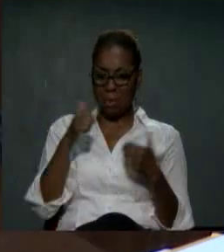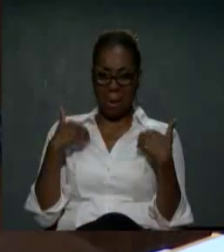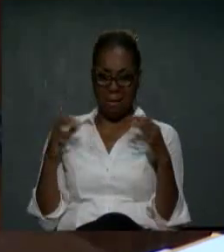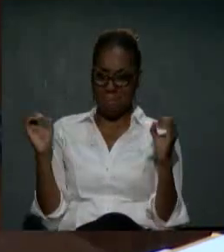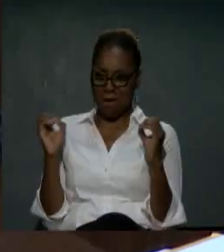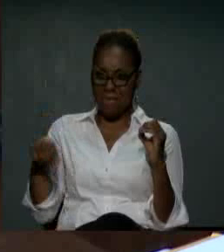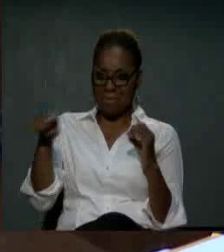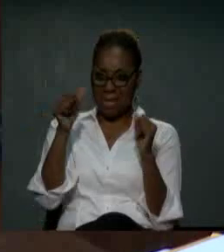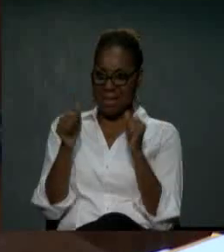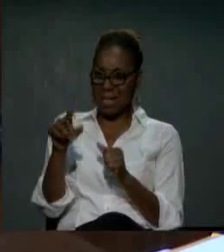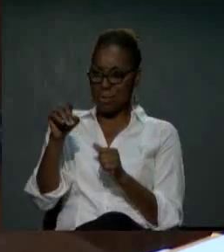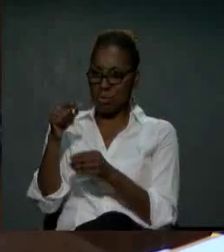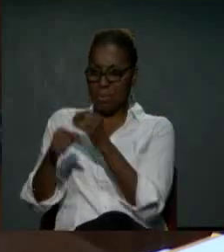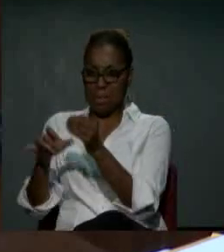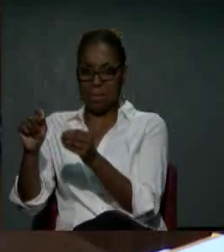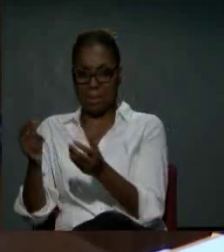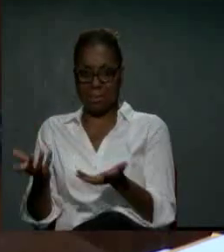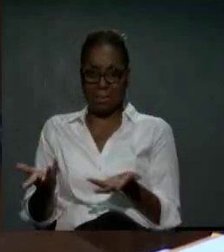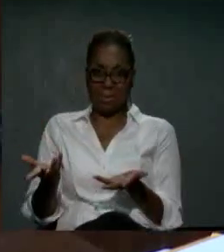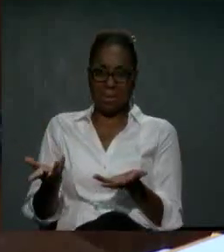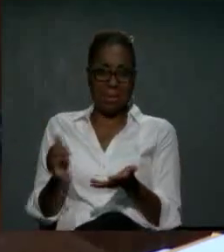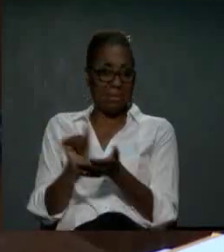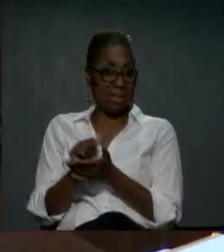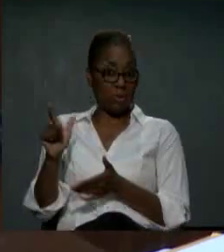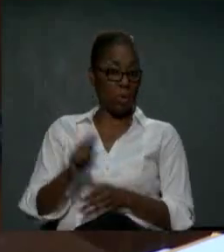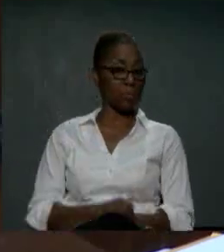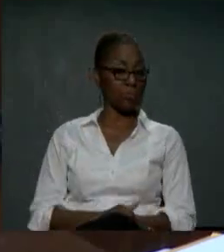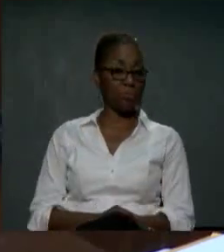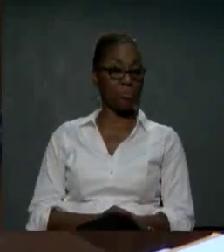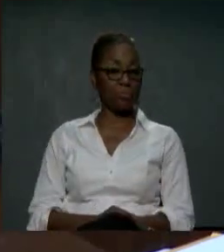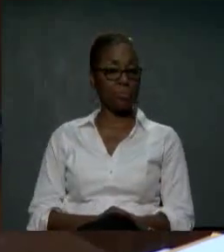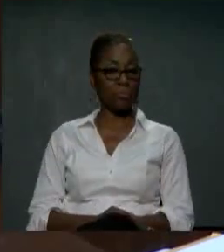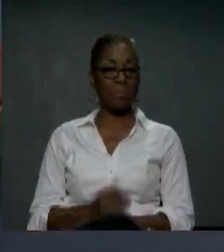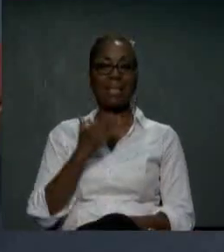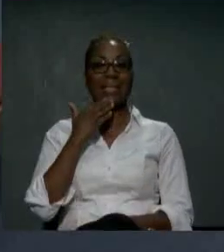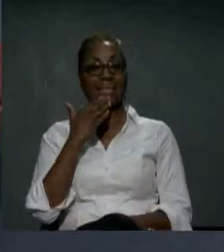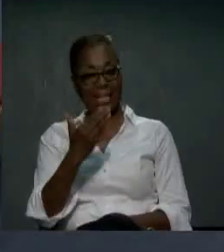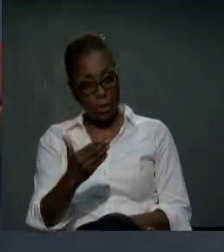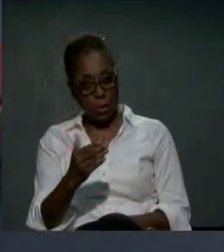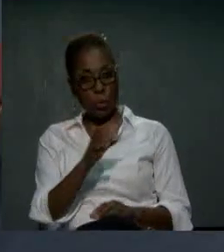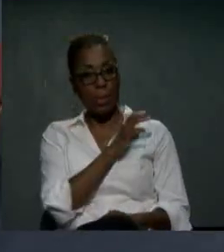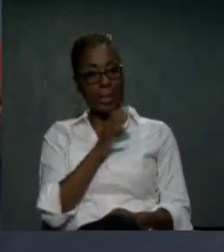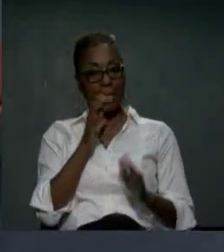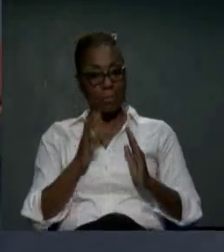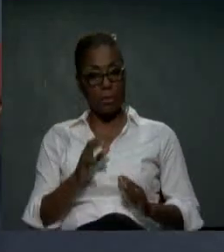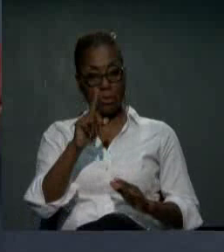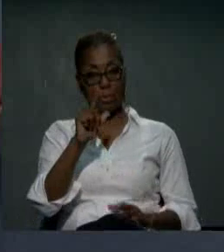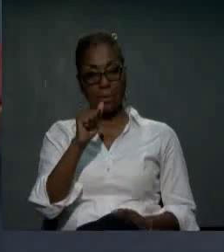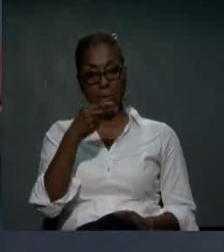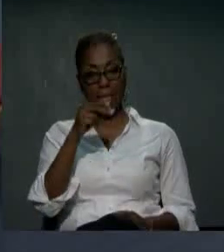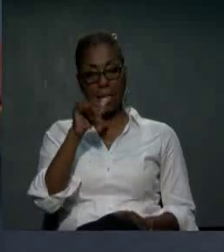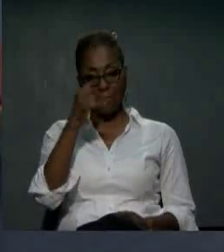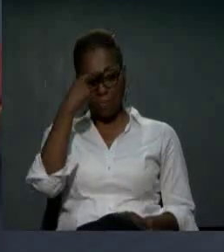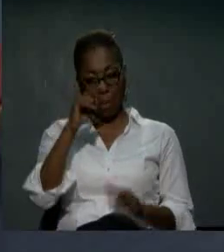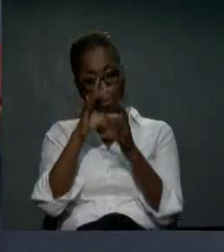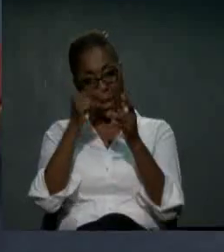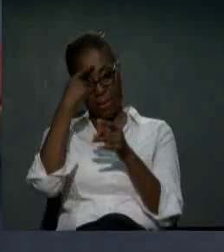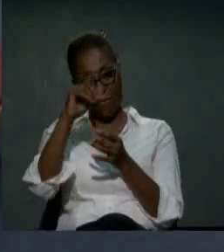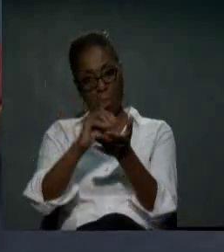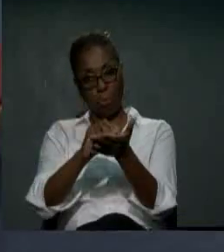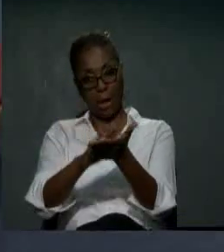anything that they can do about it. That's all. Okay. Thank you, Commissioner Leahy, for those comments for the record. Any